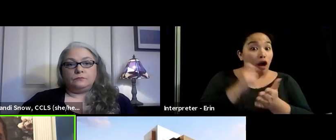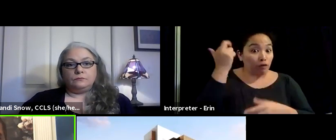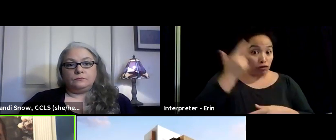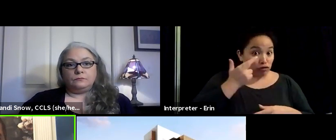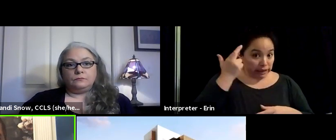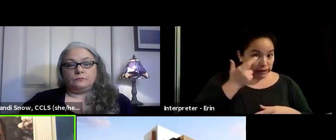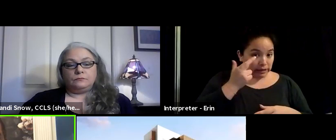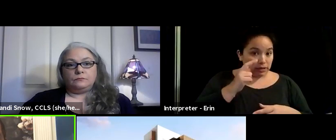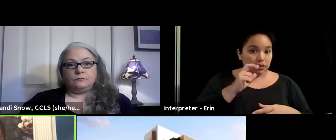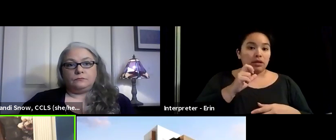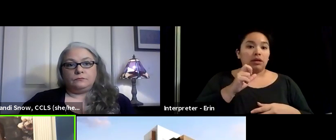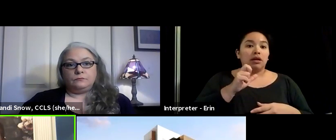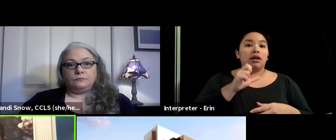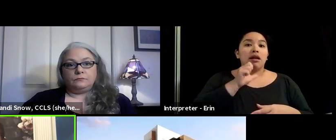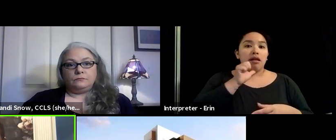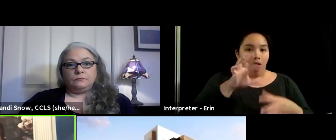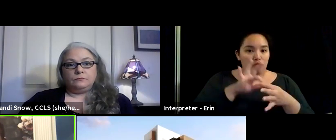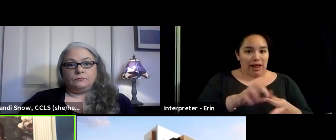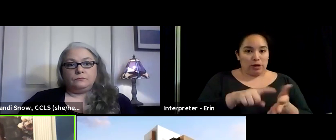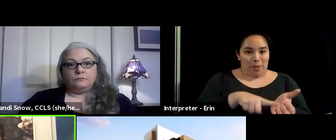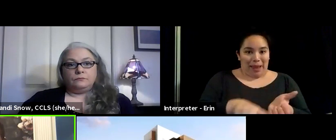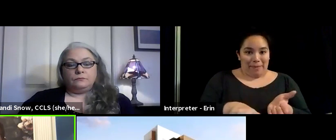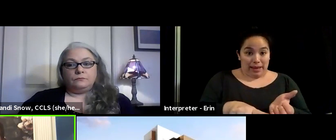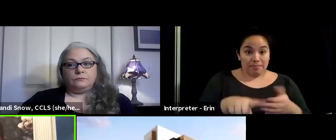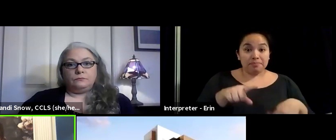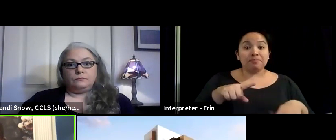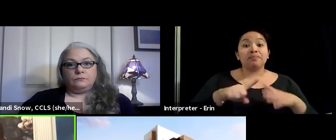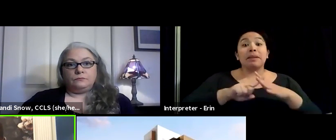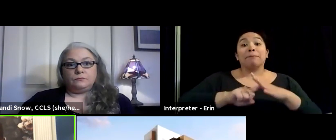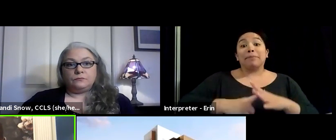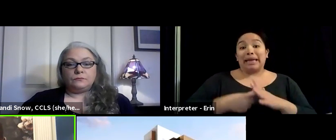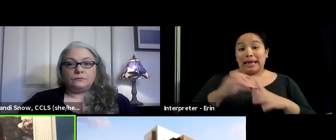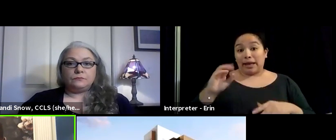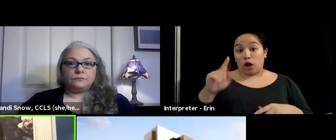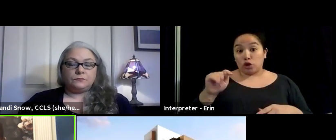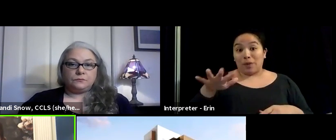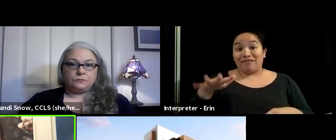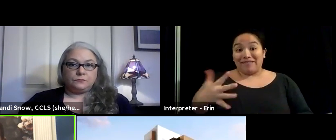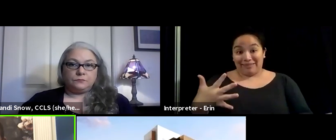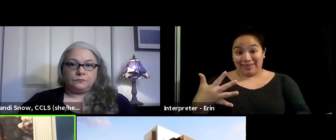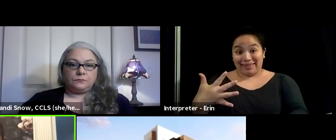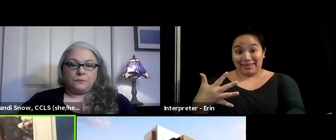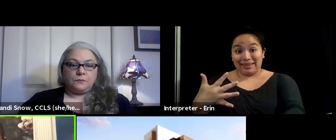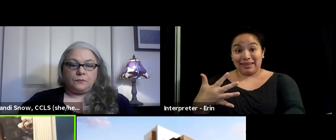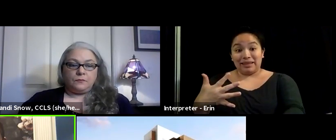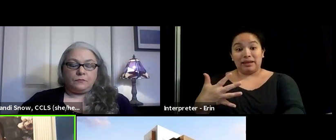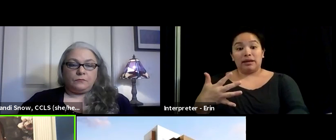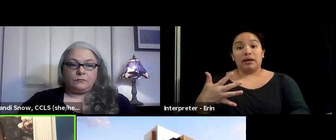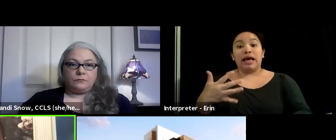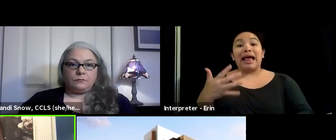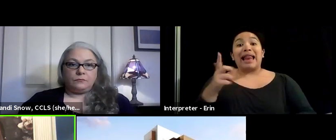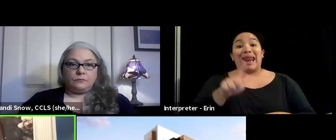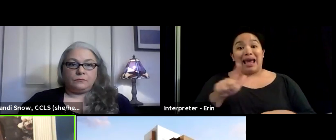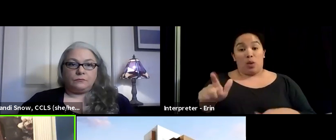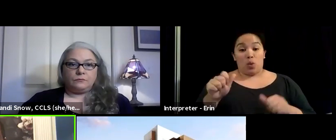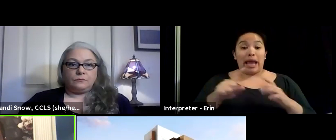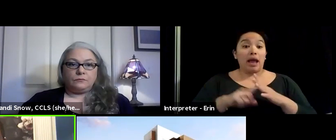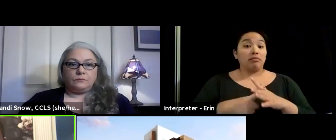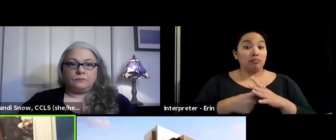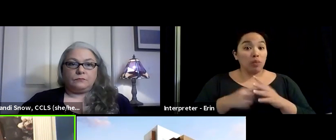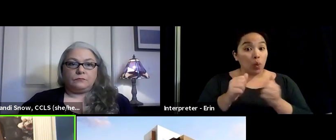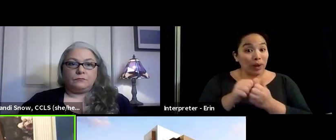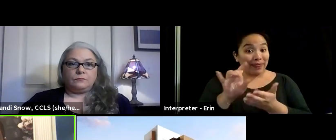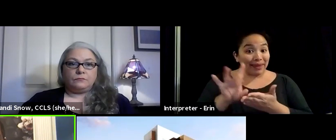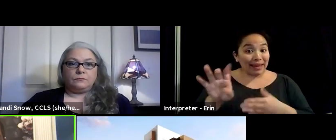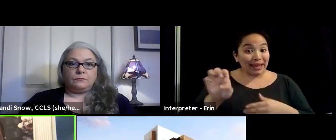than non-payment of rent. Beginning on October 5th, landlords will be able to proceed with eviction cases if